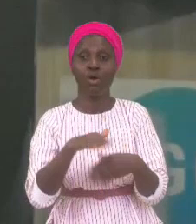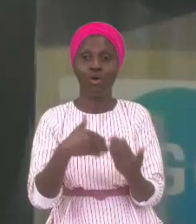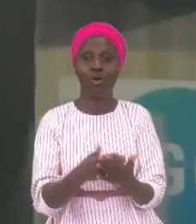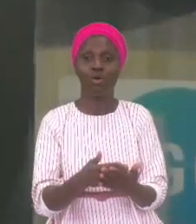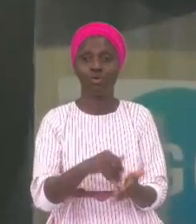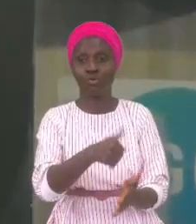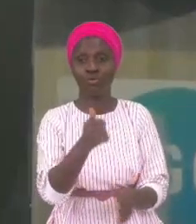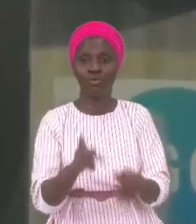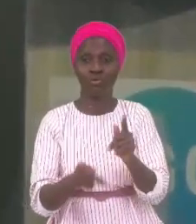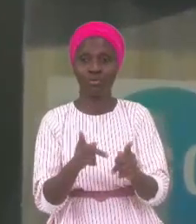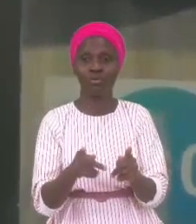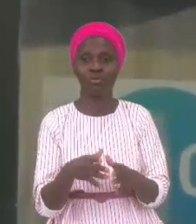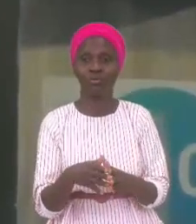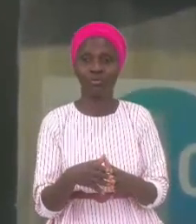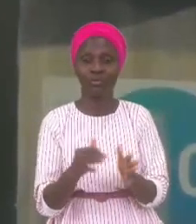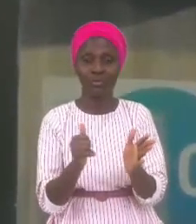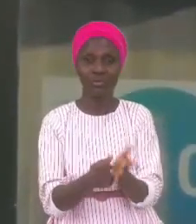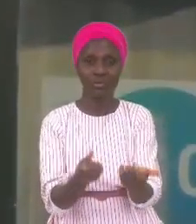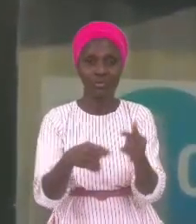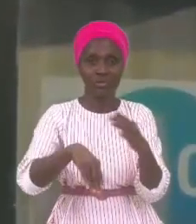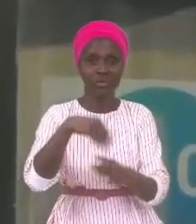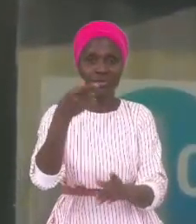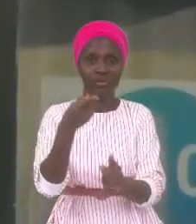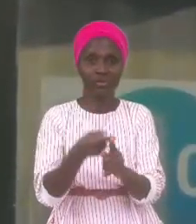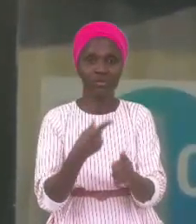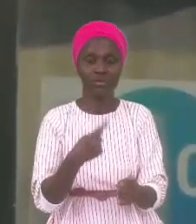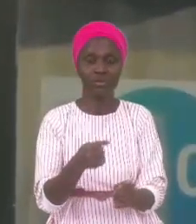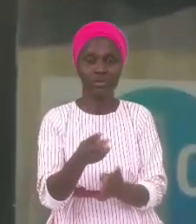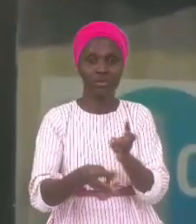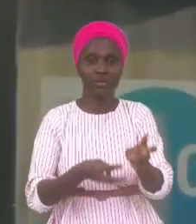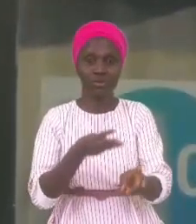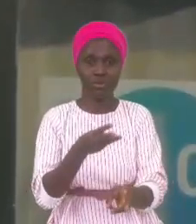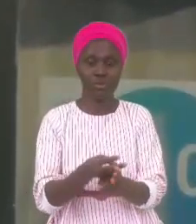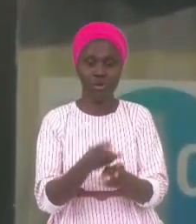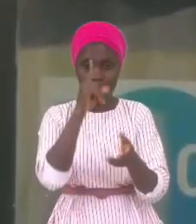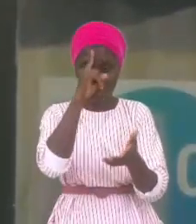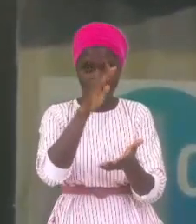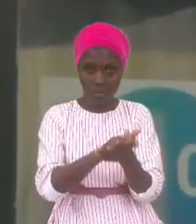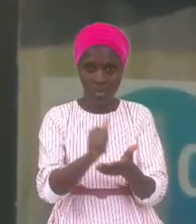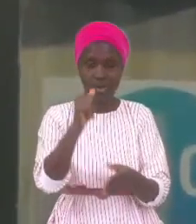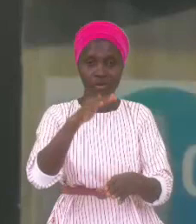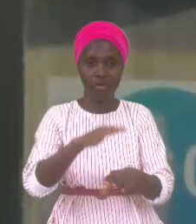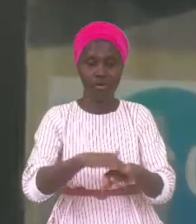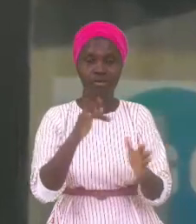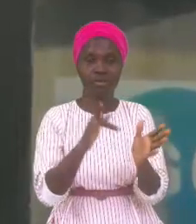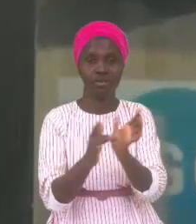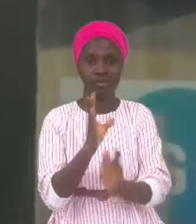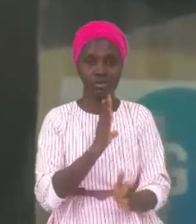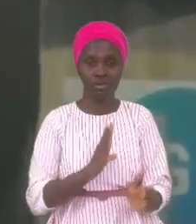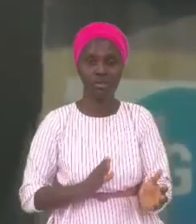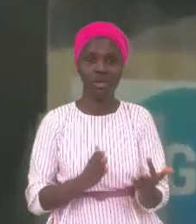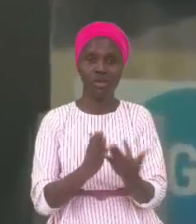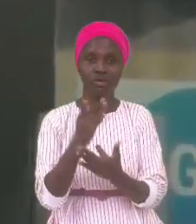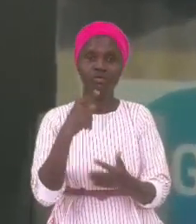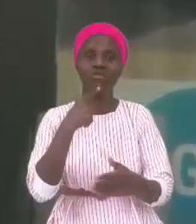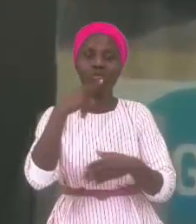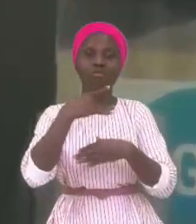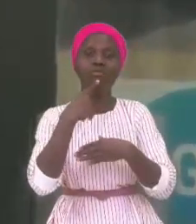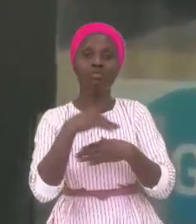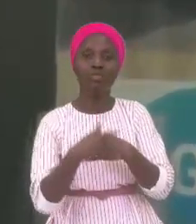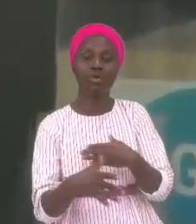they have come out of the world, they have believed on the Lord Jesus Christ, and by the blood of the Lamb, they are cleansed,